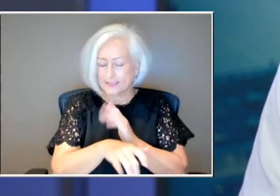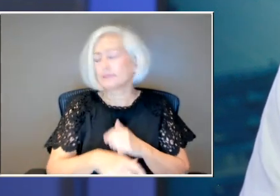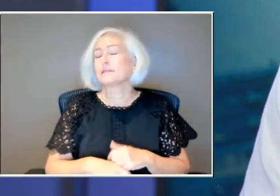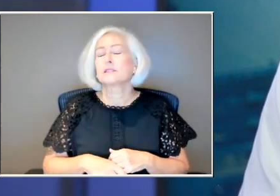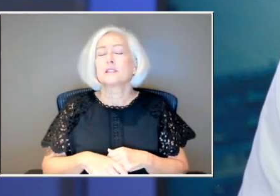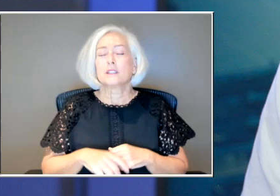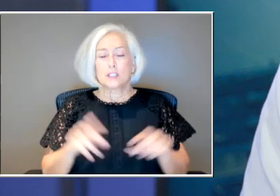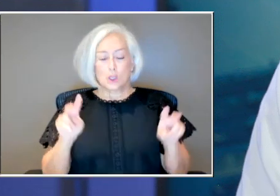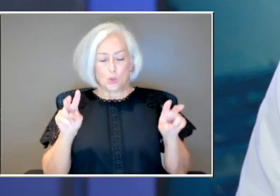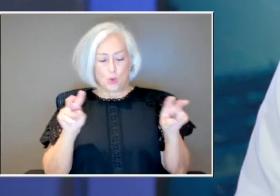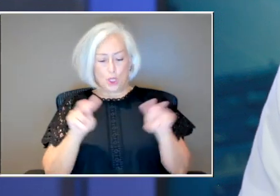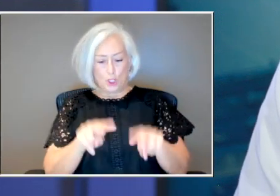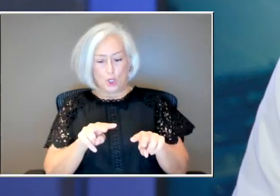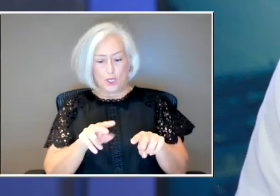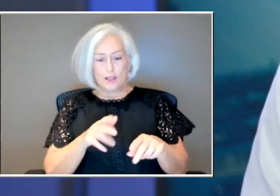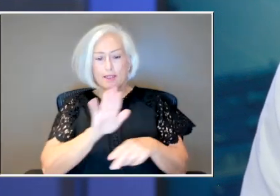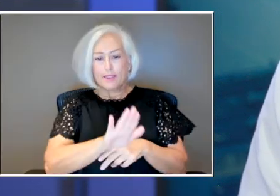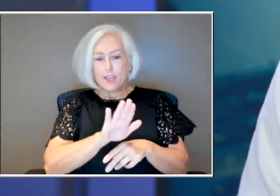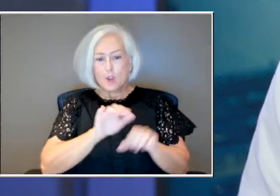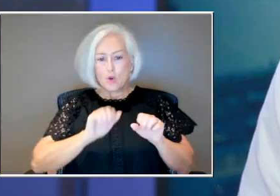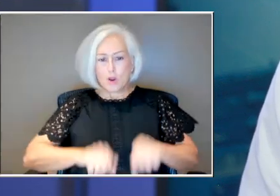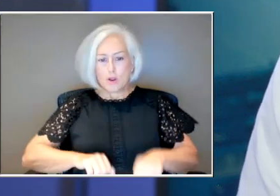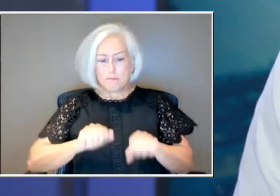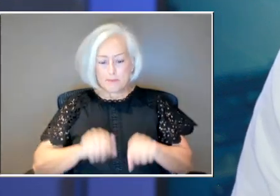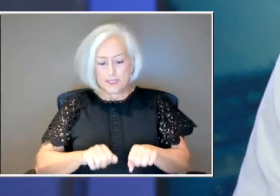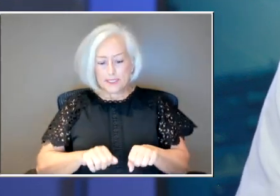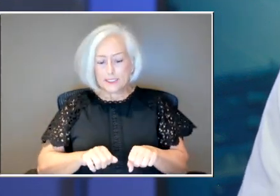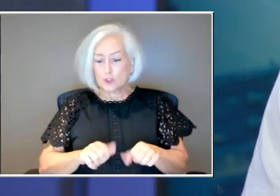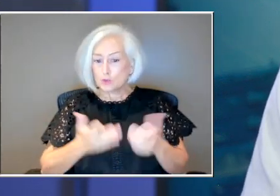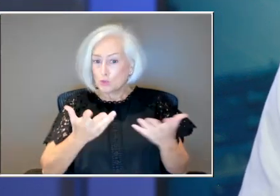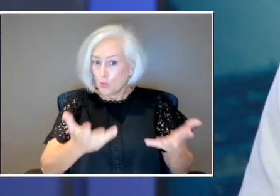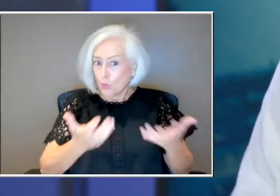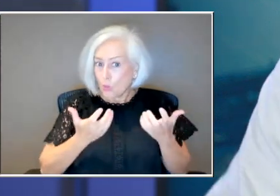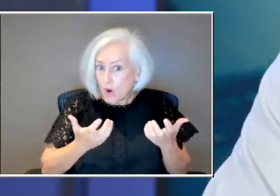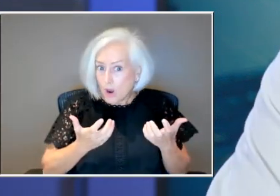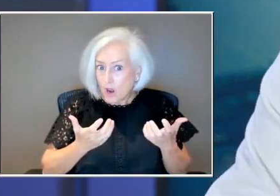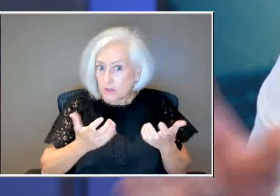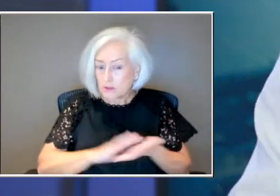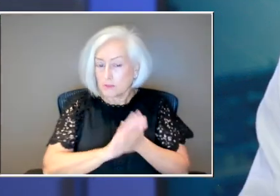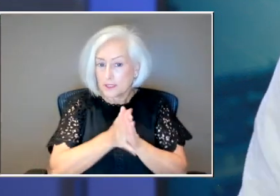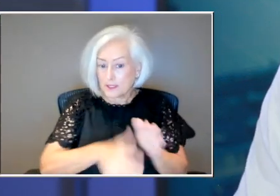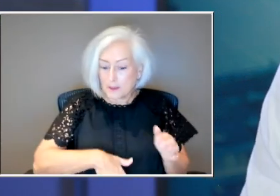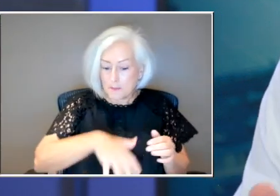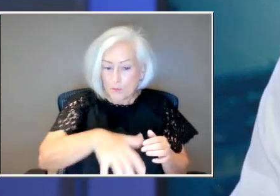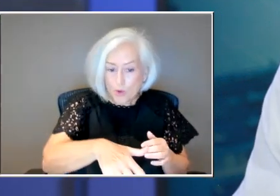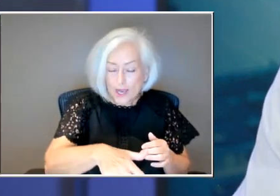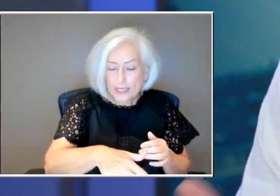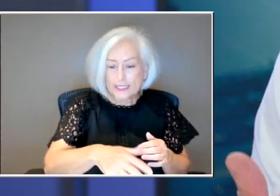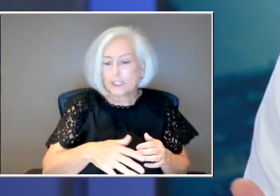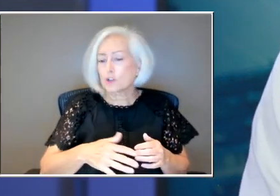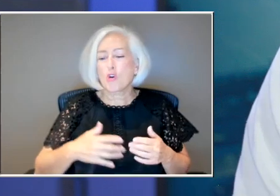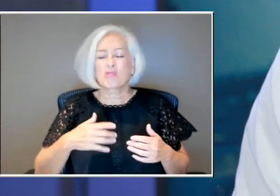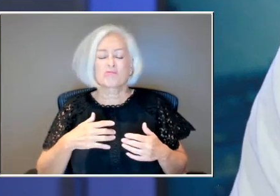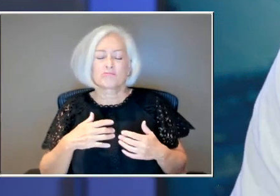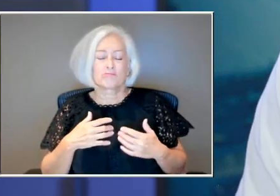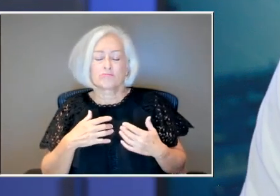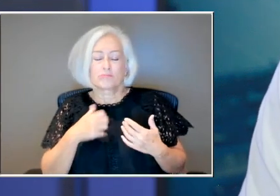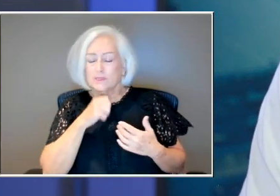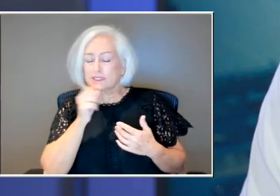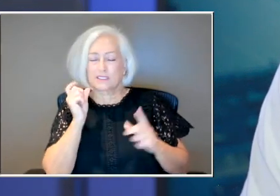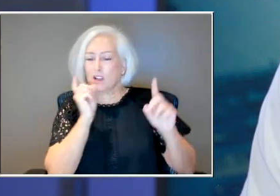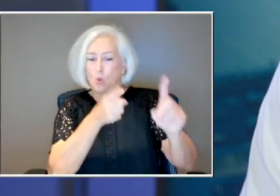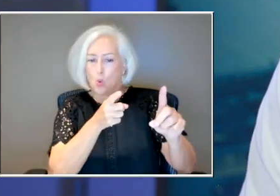reproductive wishes into what we do surgically. But in general, the goals are to cut out or excise